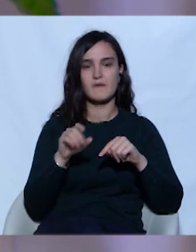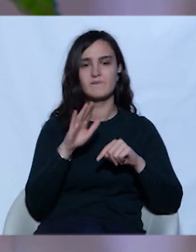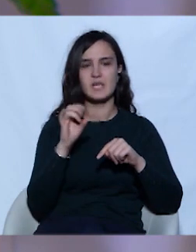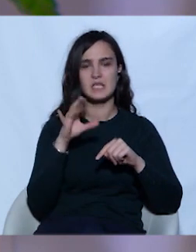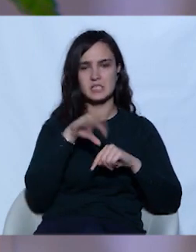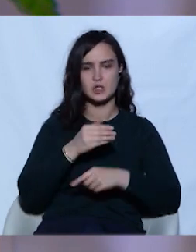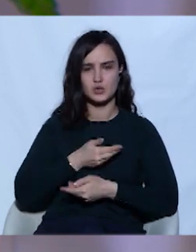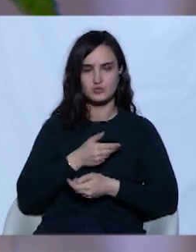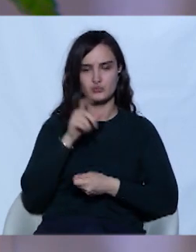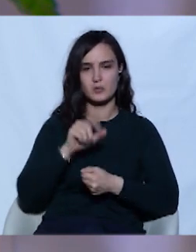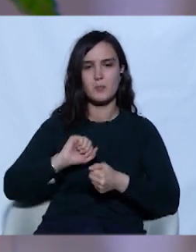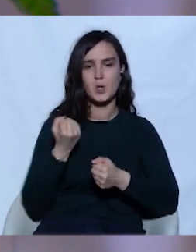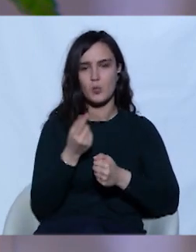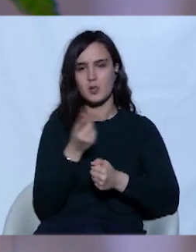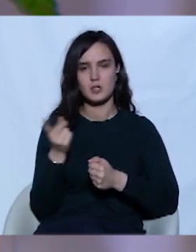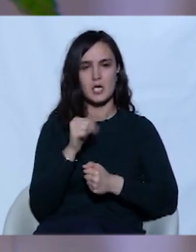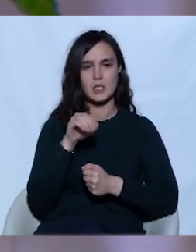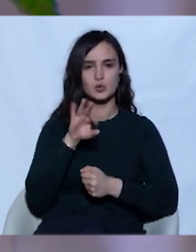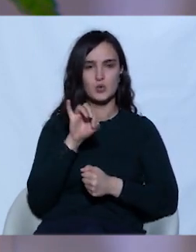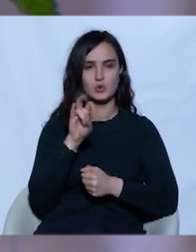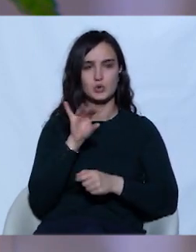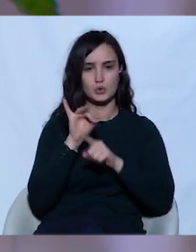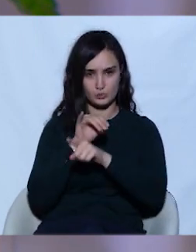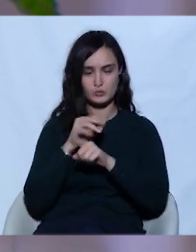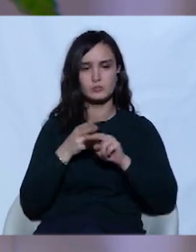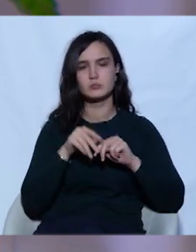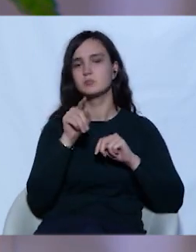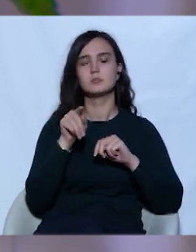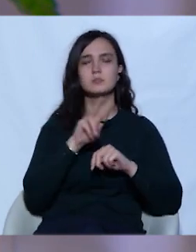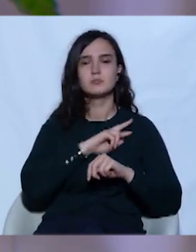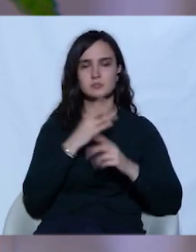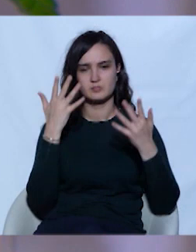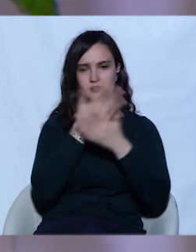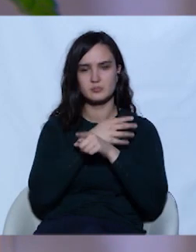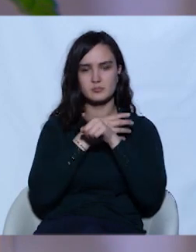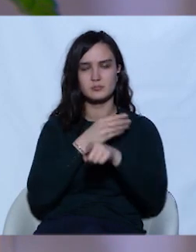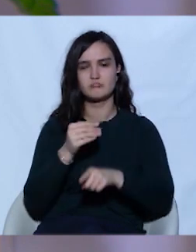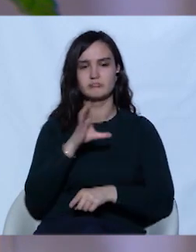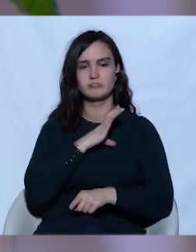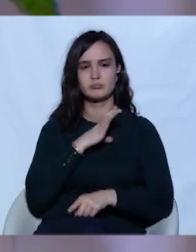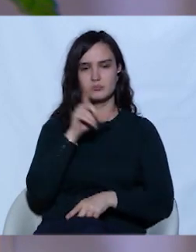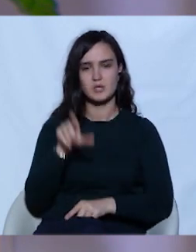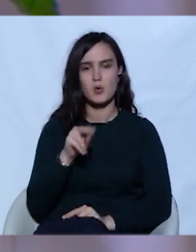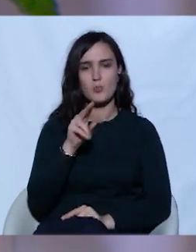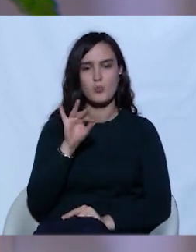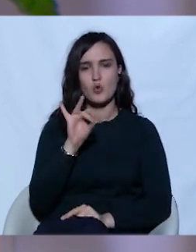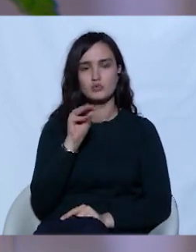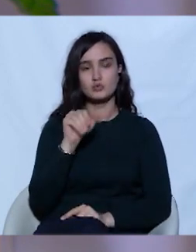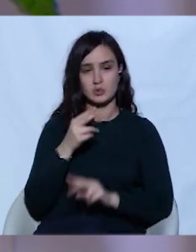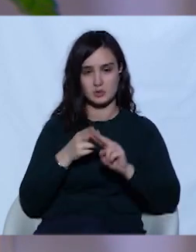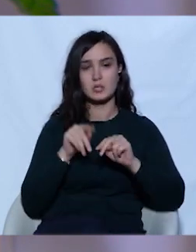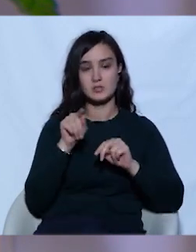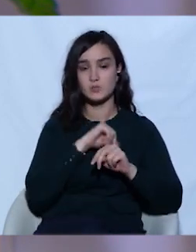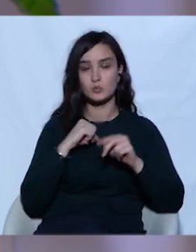poor matchmaking, which causes Harriet emotional pain. But eventually she does marry the person